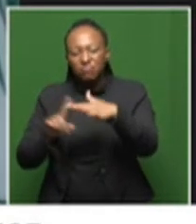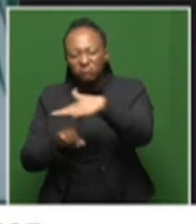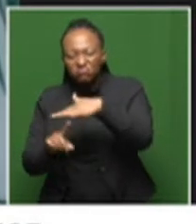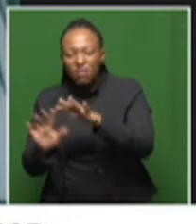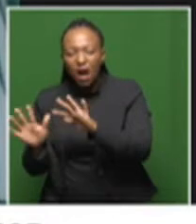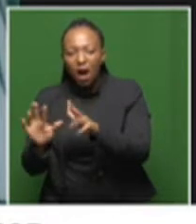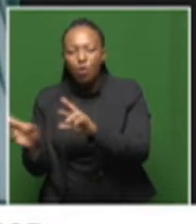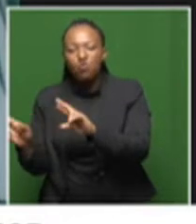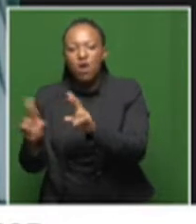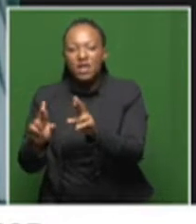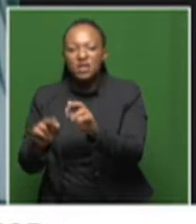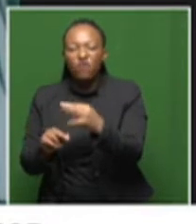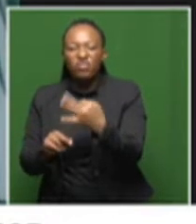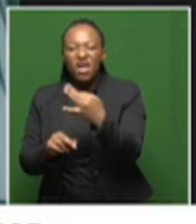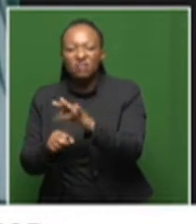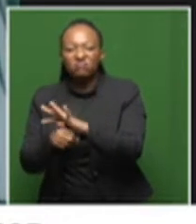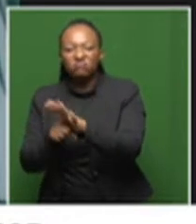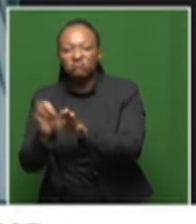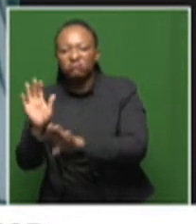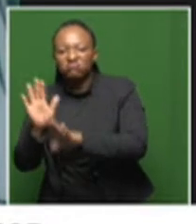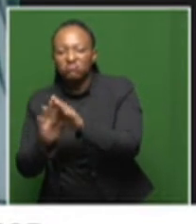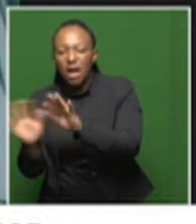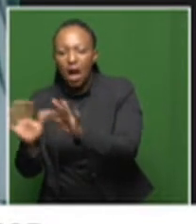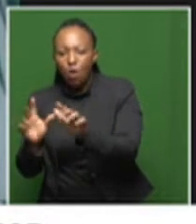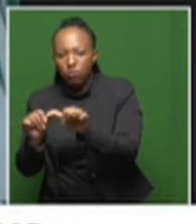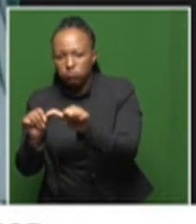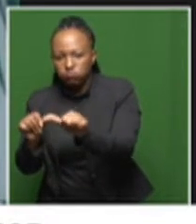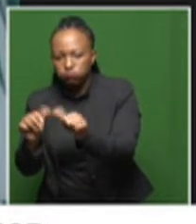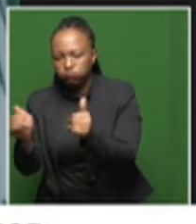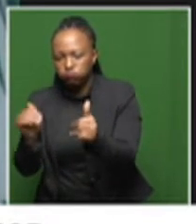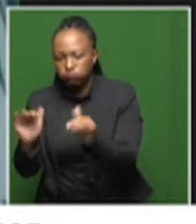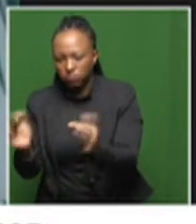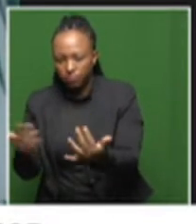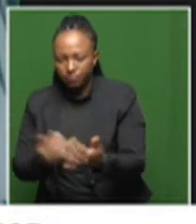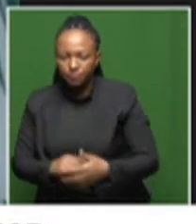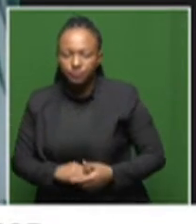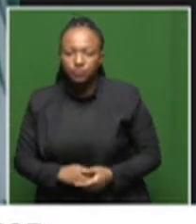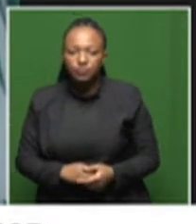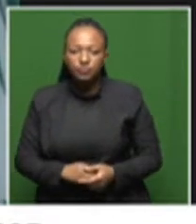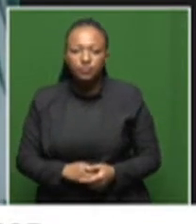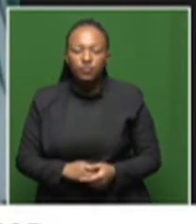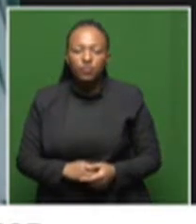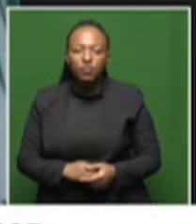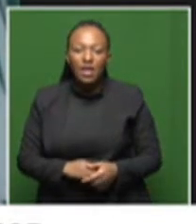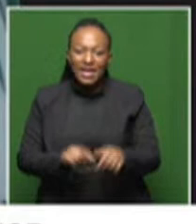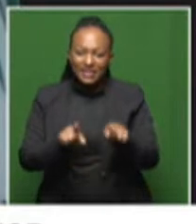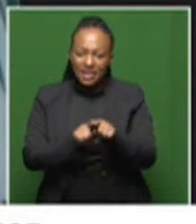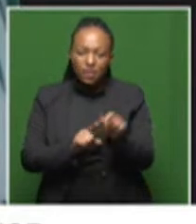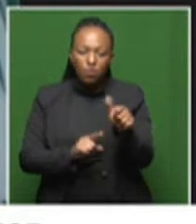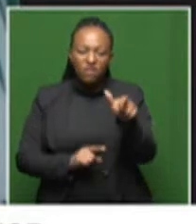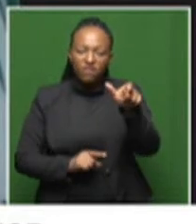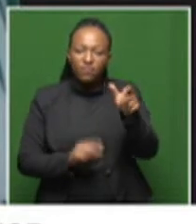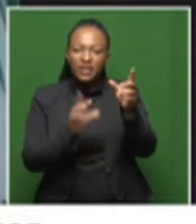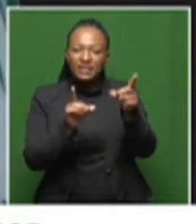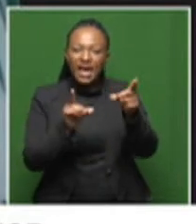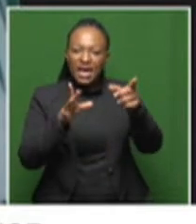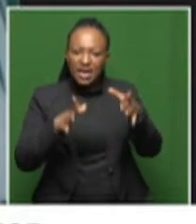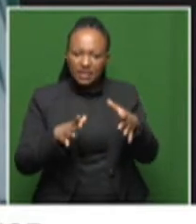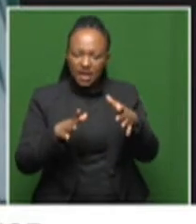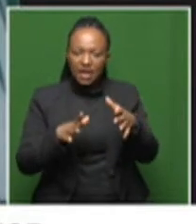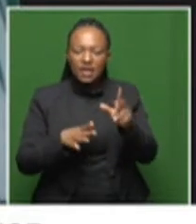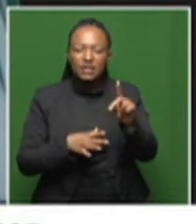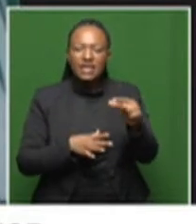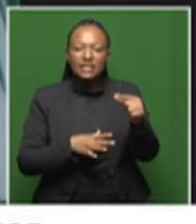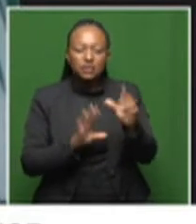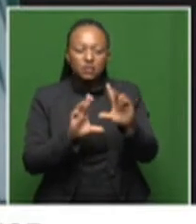of readiness for the third wave containment. In this briefing, we are also joined by the Director General of the Department